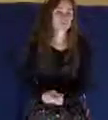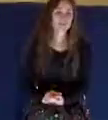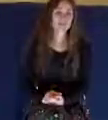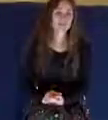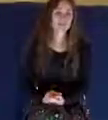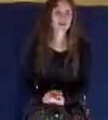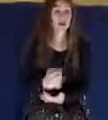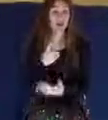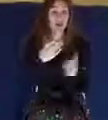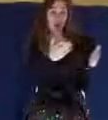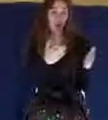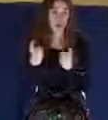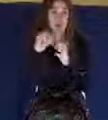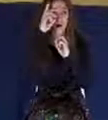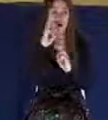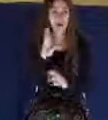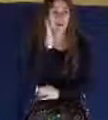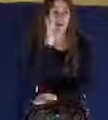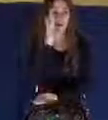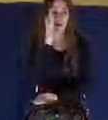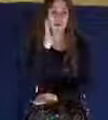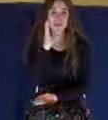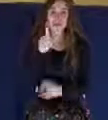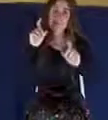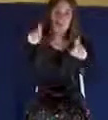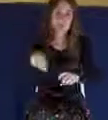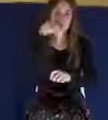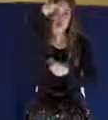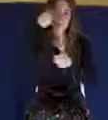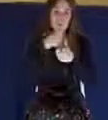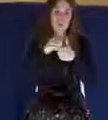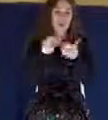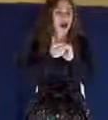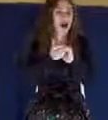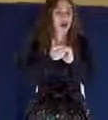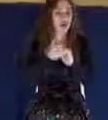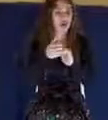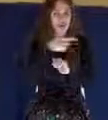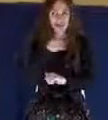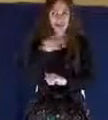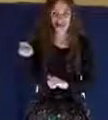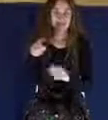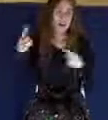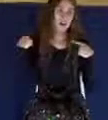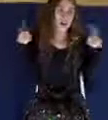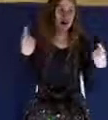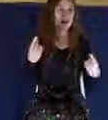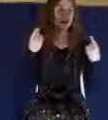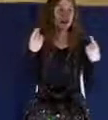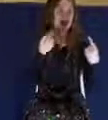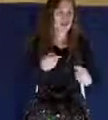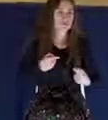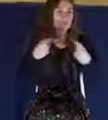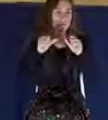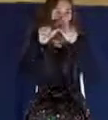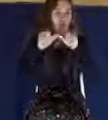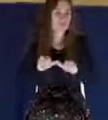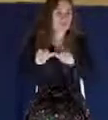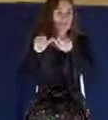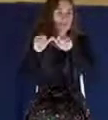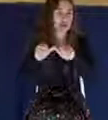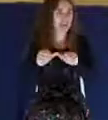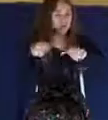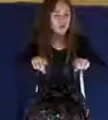ways we honor our mothers is by remembering how they persevered through the burdens of life, and they persevered through